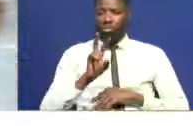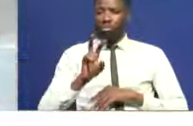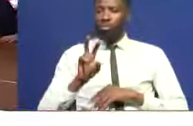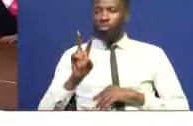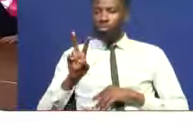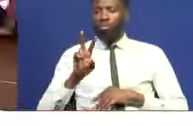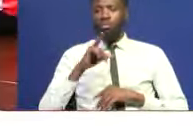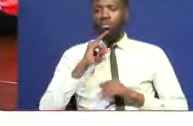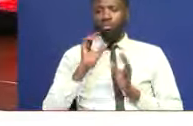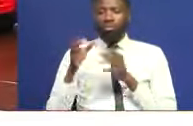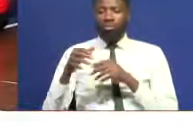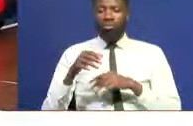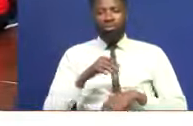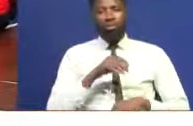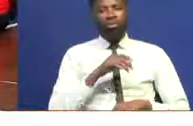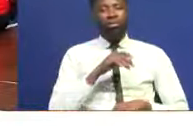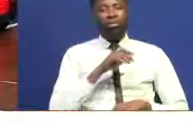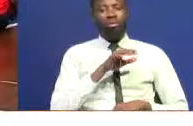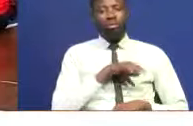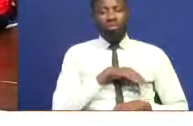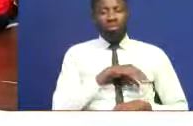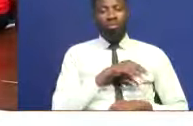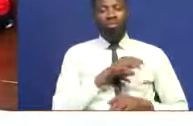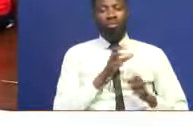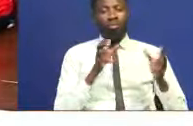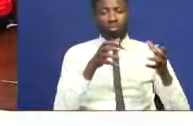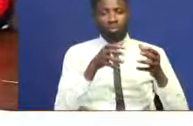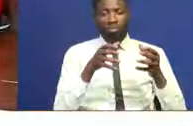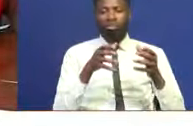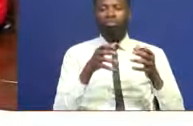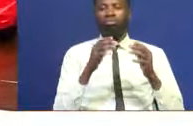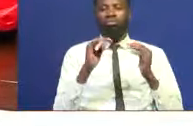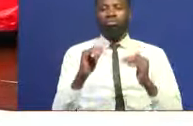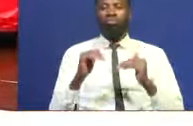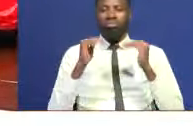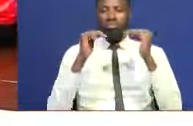Championship, which will be held in October.